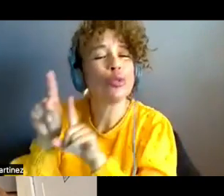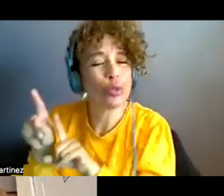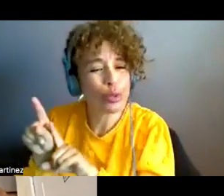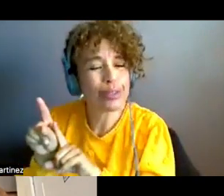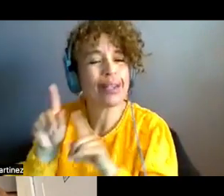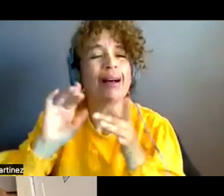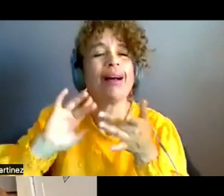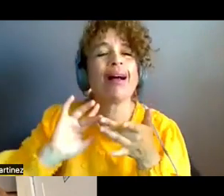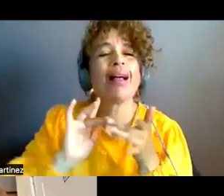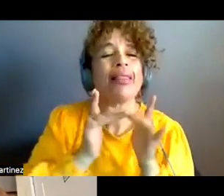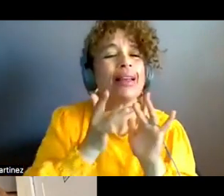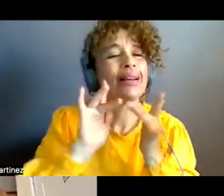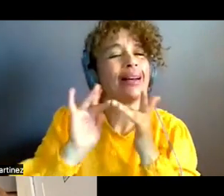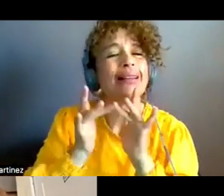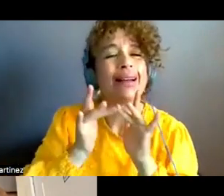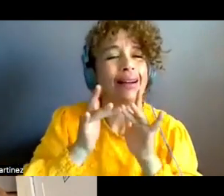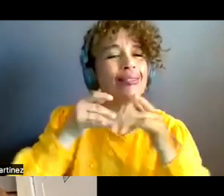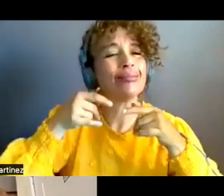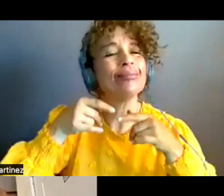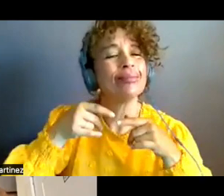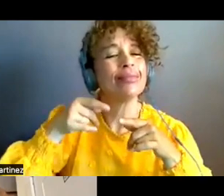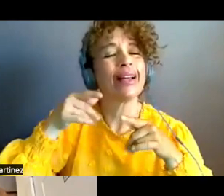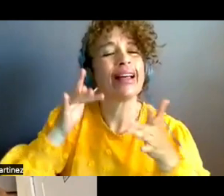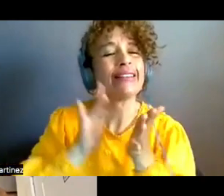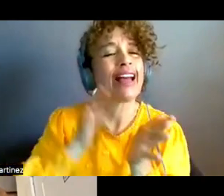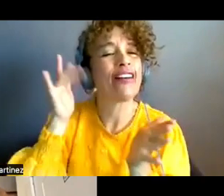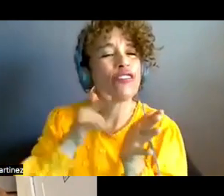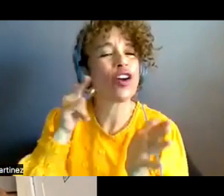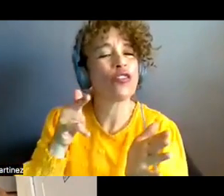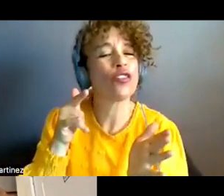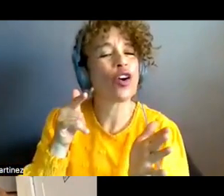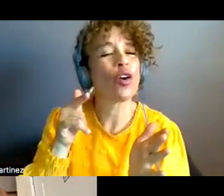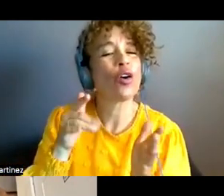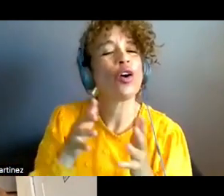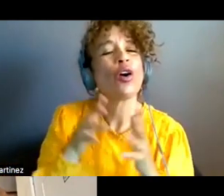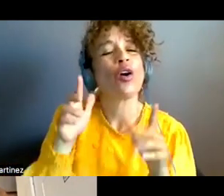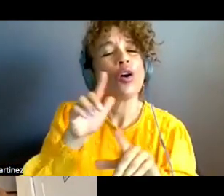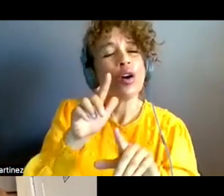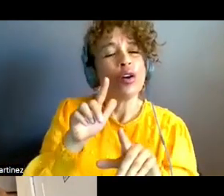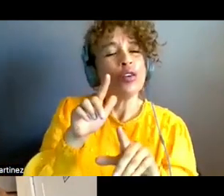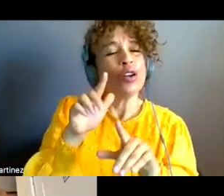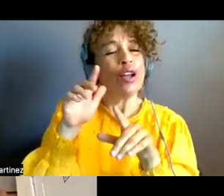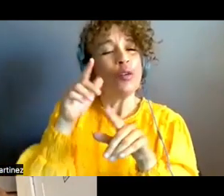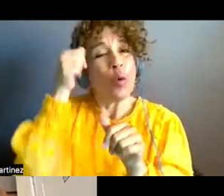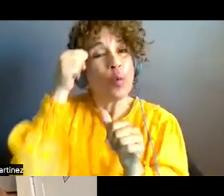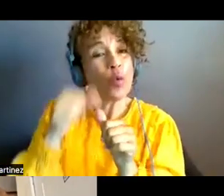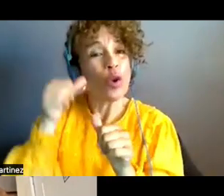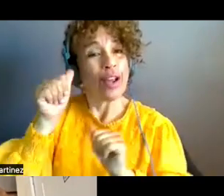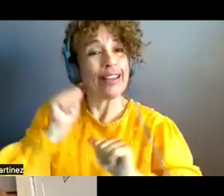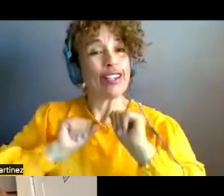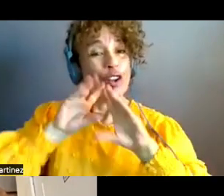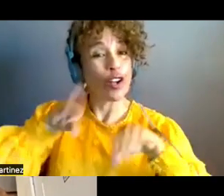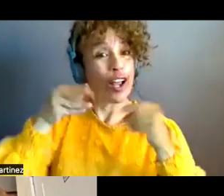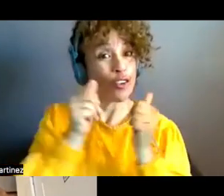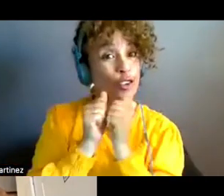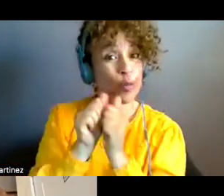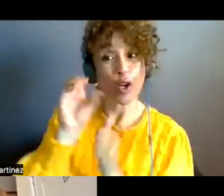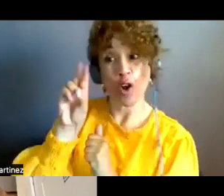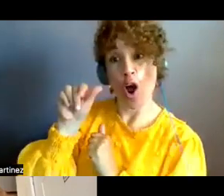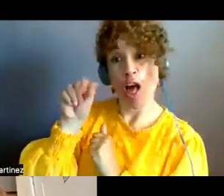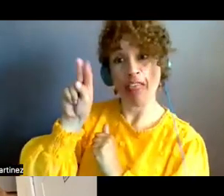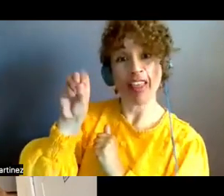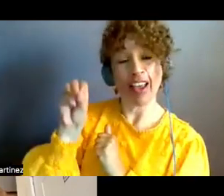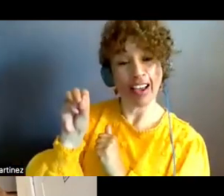online. So I think it's been an advantage in that sense, although as Orlando said, it was really tough. I remember that concert we gave together, Orlando, where we